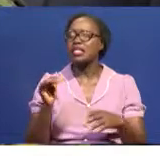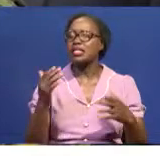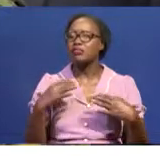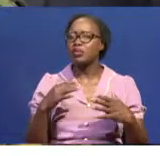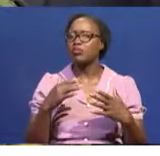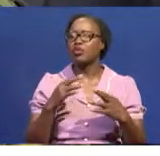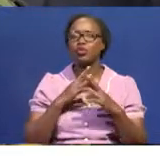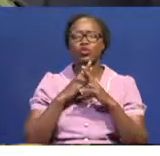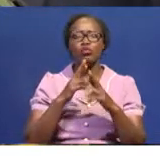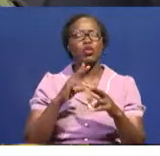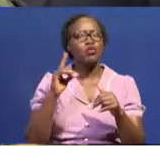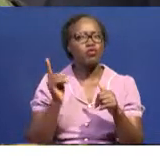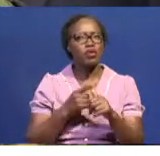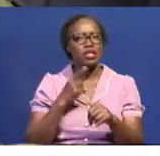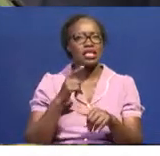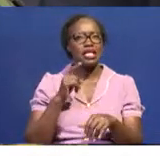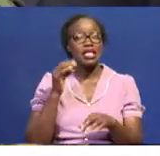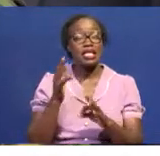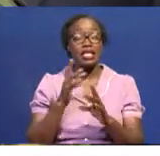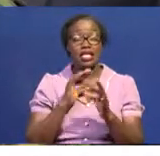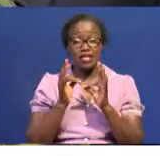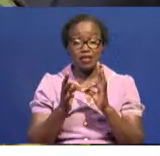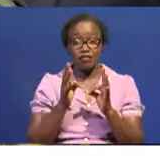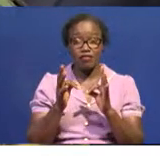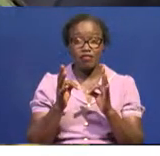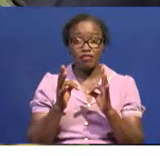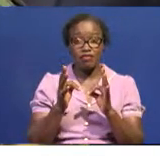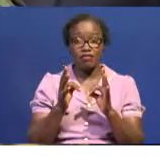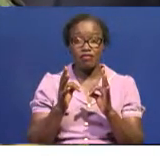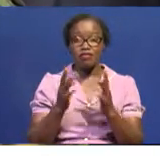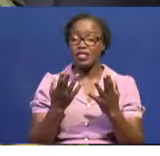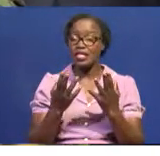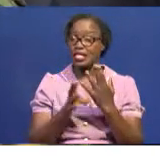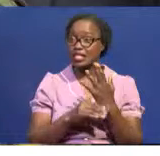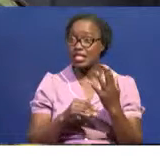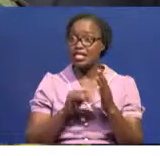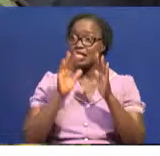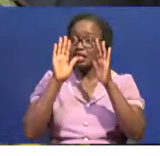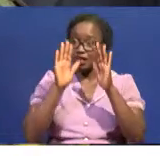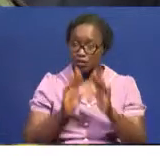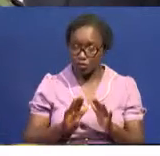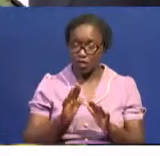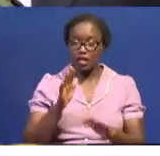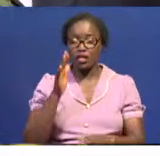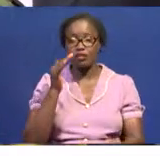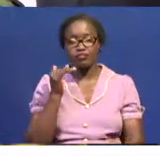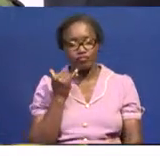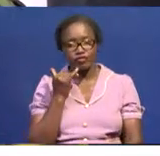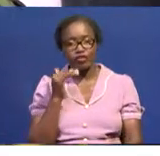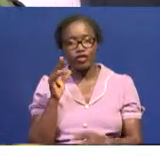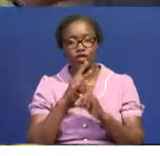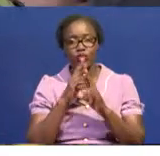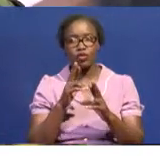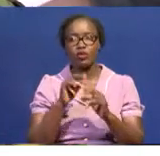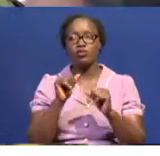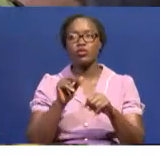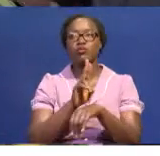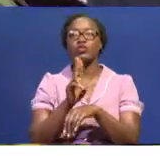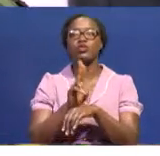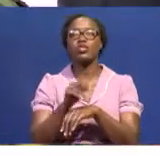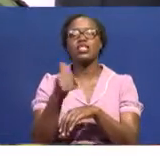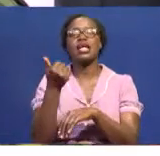report wakati kwanza mtu anaponyang'anywa simu yake. Ni muhimu kuripoti, kumika report, sababu hiyo hata hiyo simu inaweza tumika